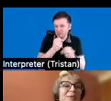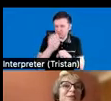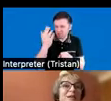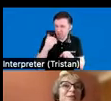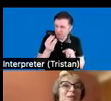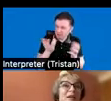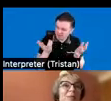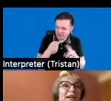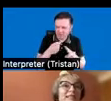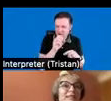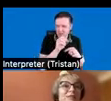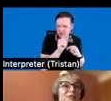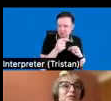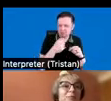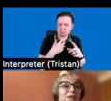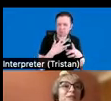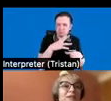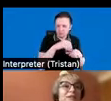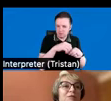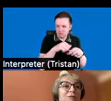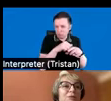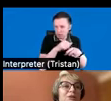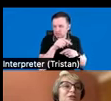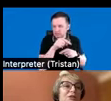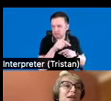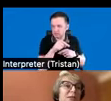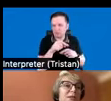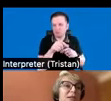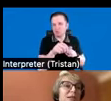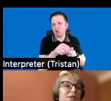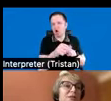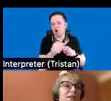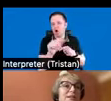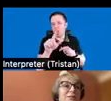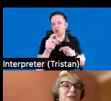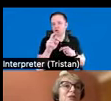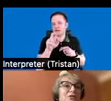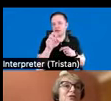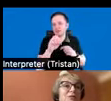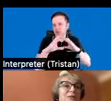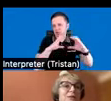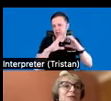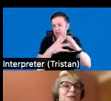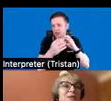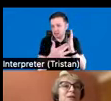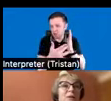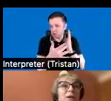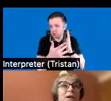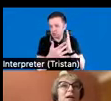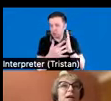from occupational therapy. I practiced in the field of augmentative and alternative communication and with technology. So the technology was very